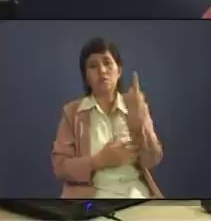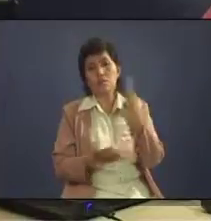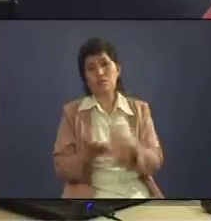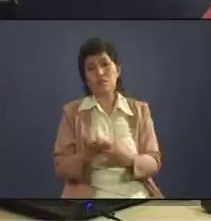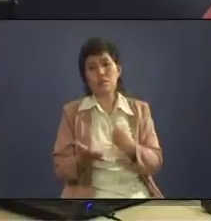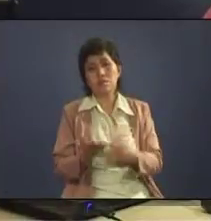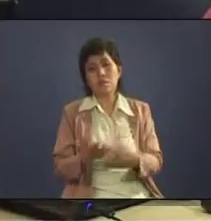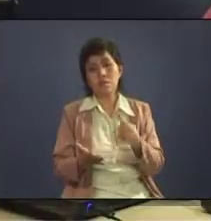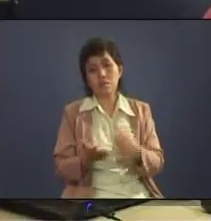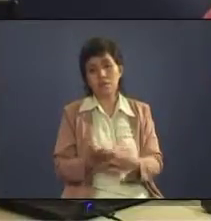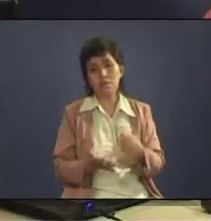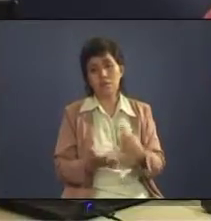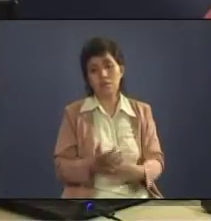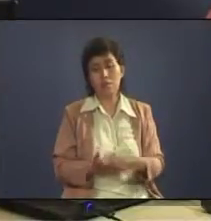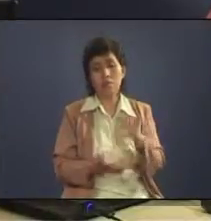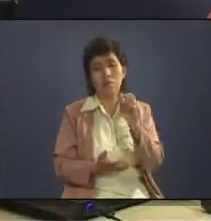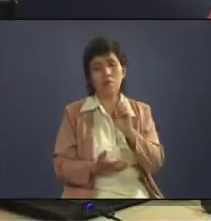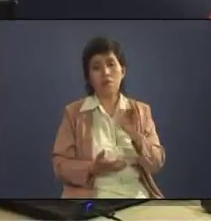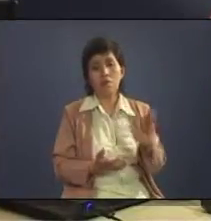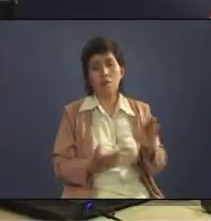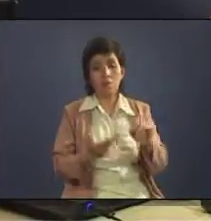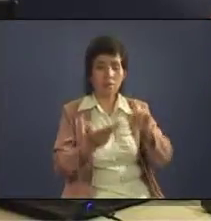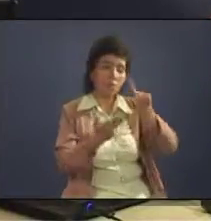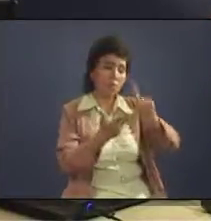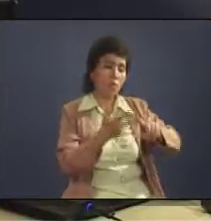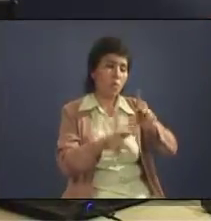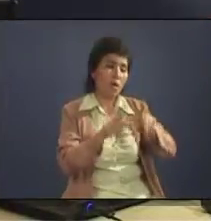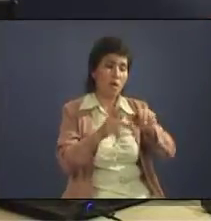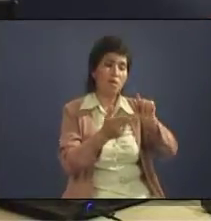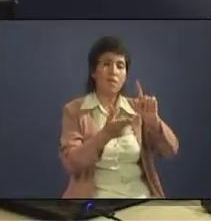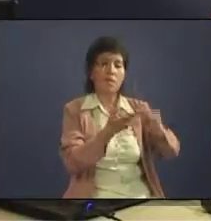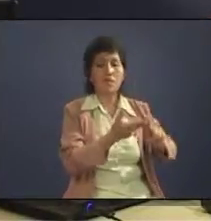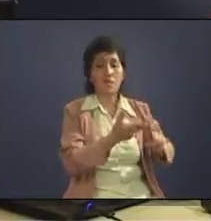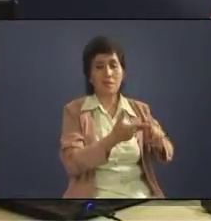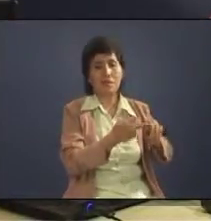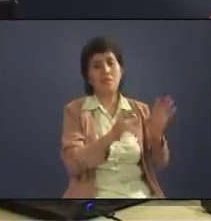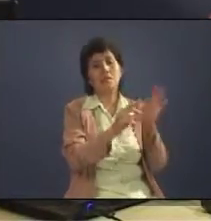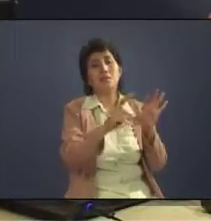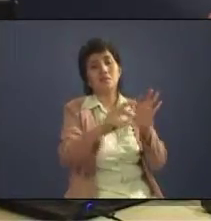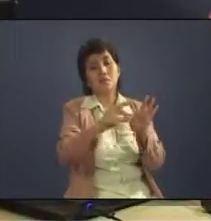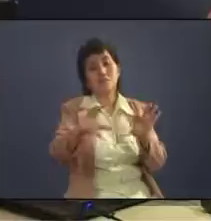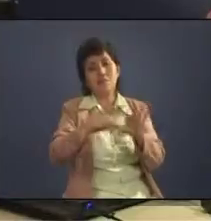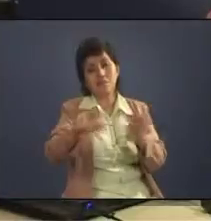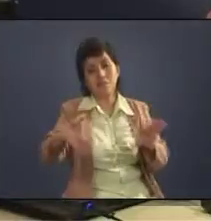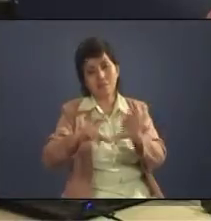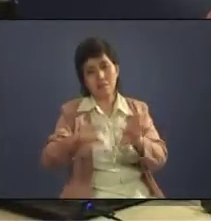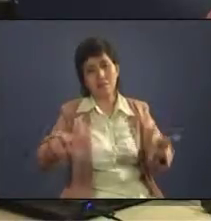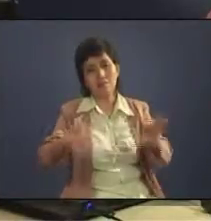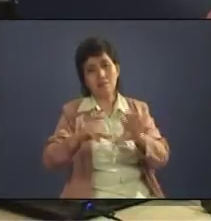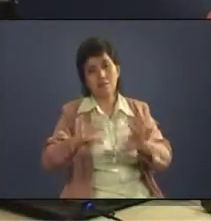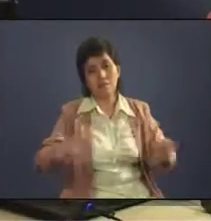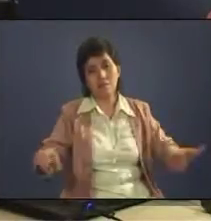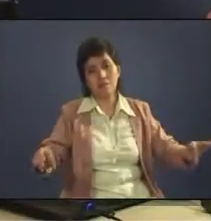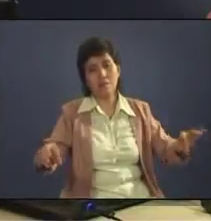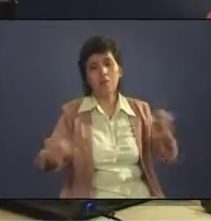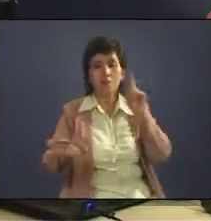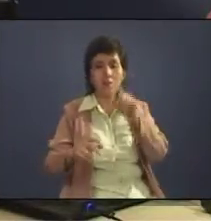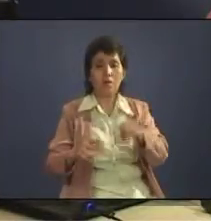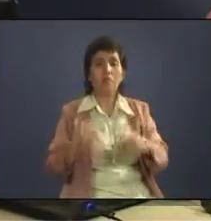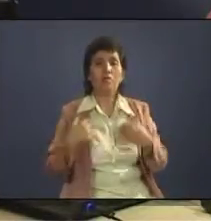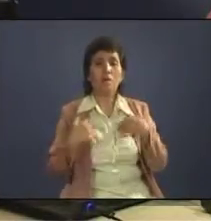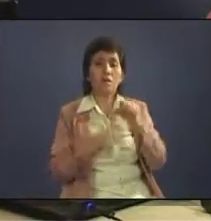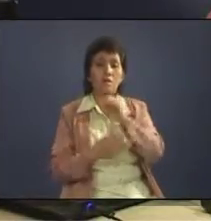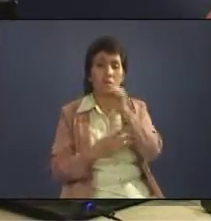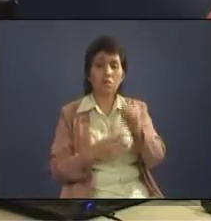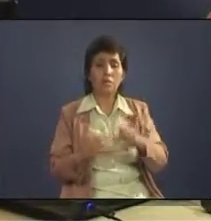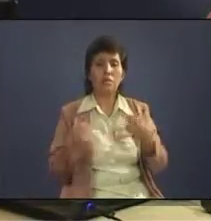of a third party or a broken marriage. That's how it started. Okay, if you have questions, if